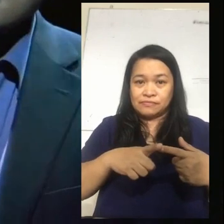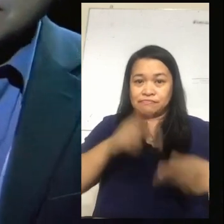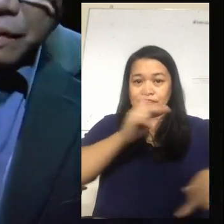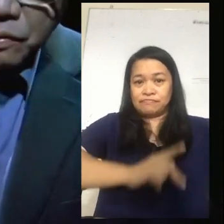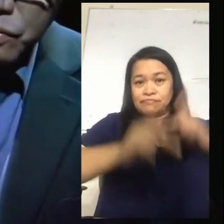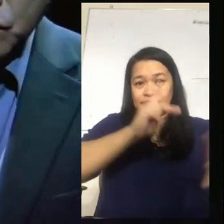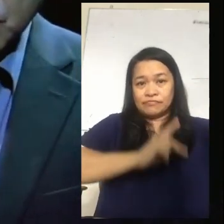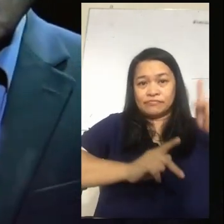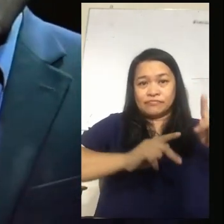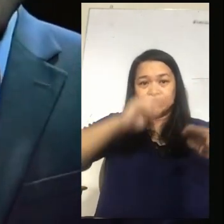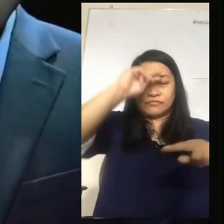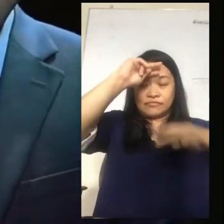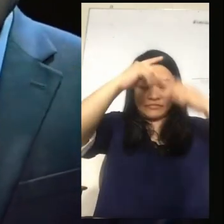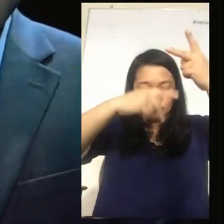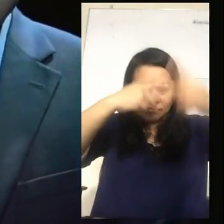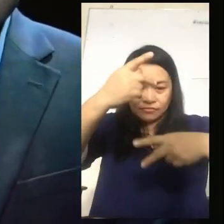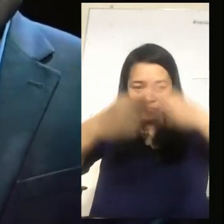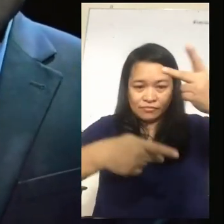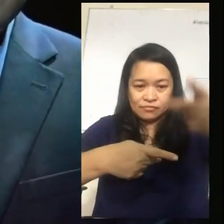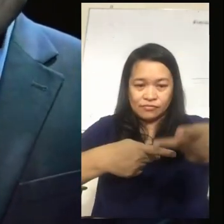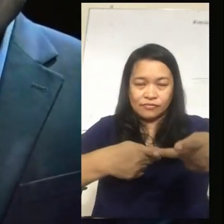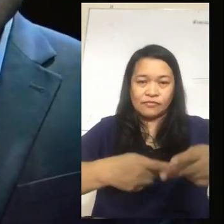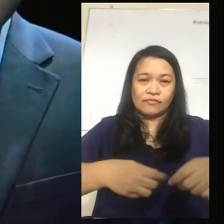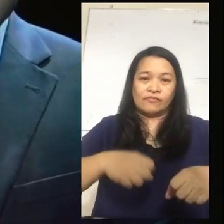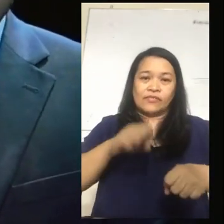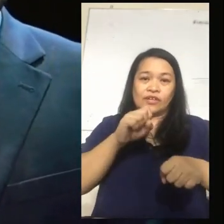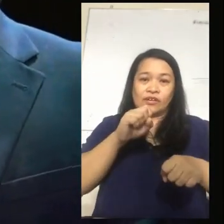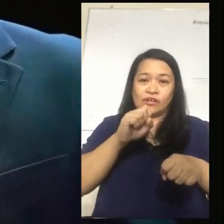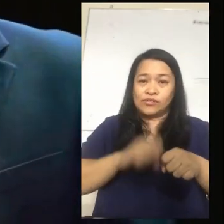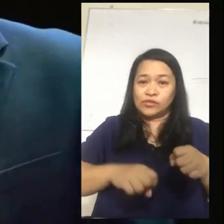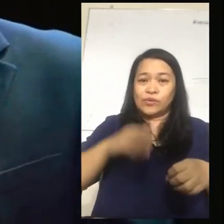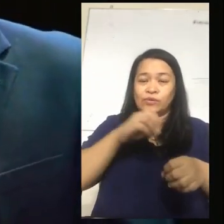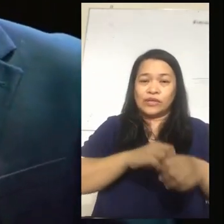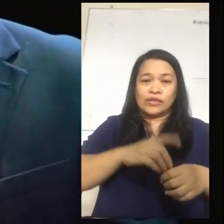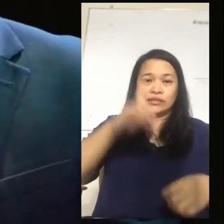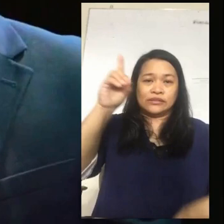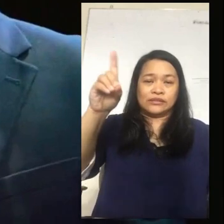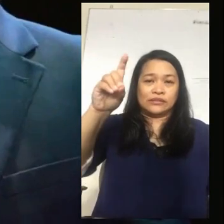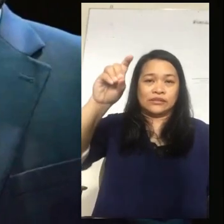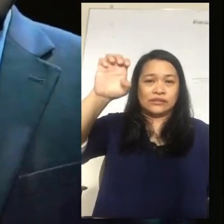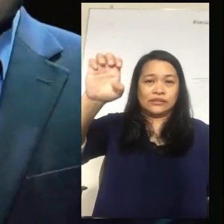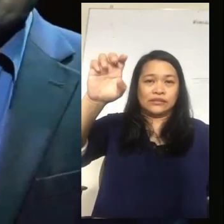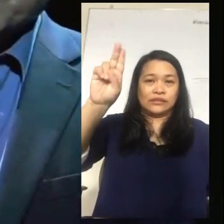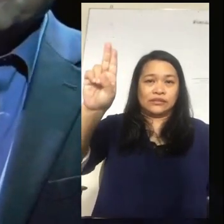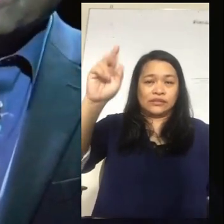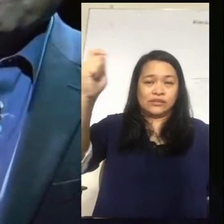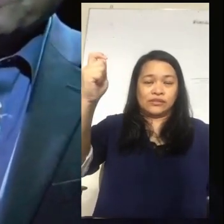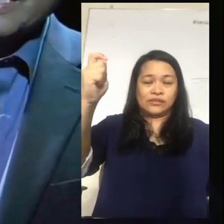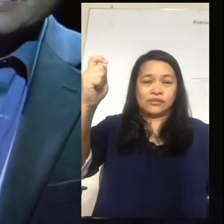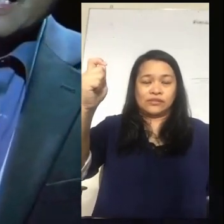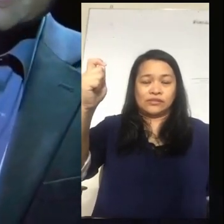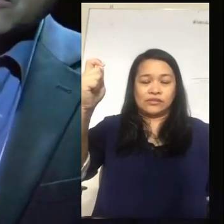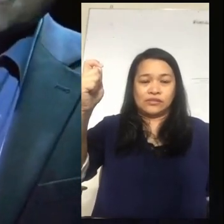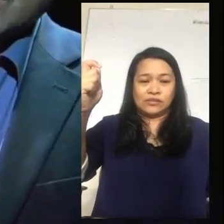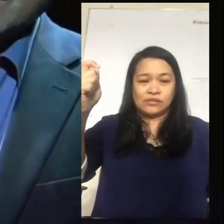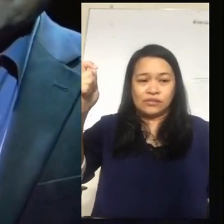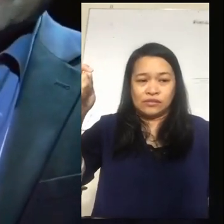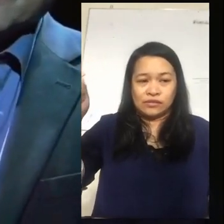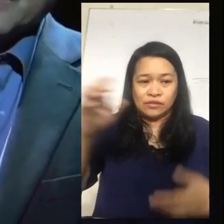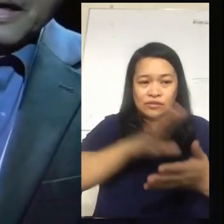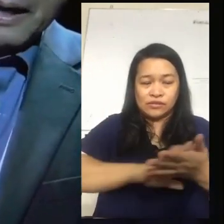get discouraged. So, dito po sa Deuteronomy chapter 1 verse 28, sabi po, mayroon pong instance